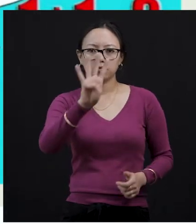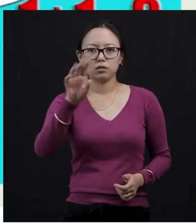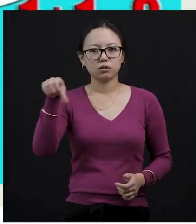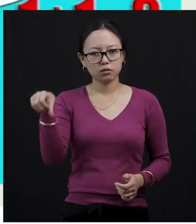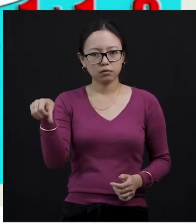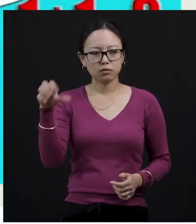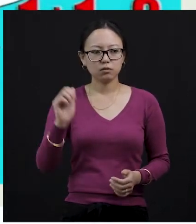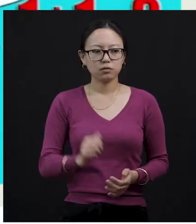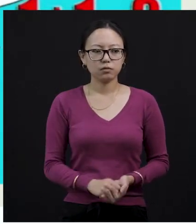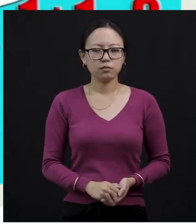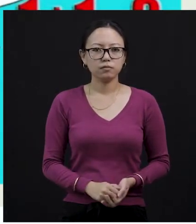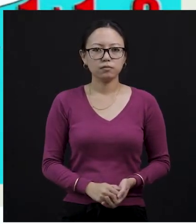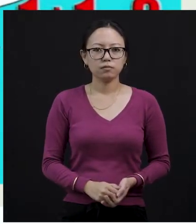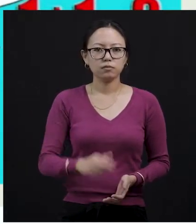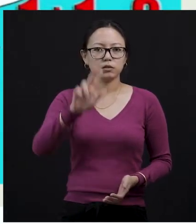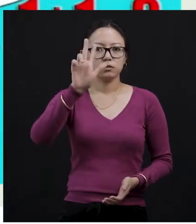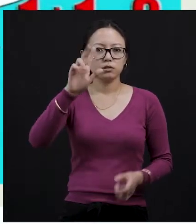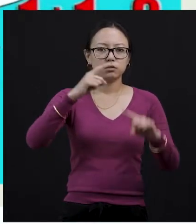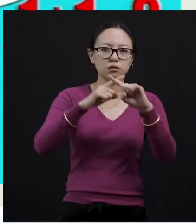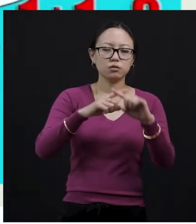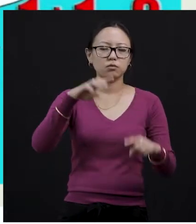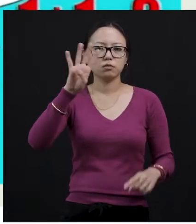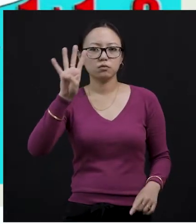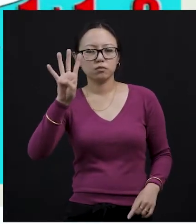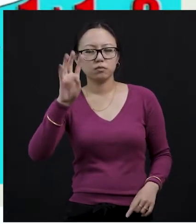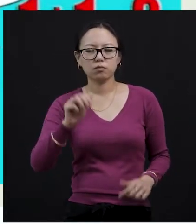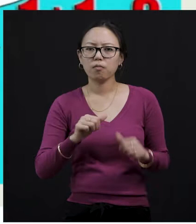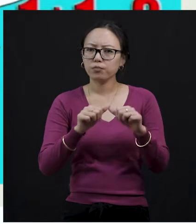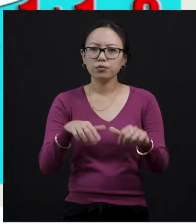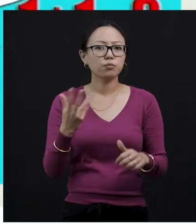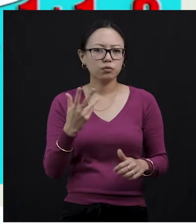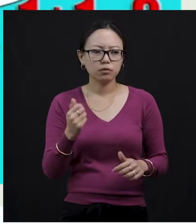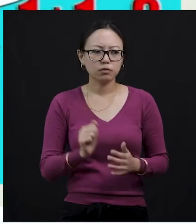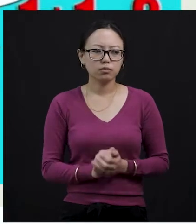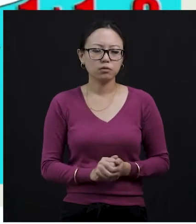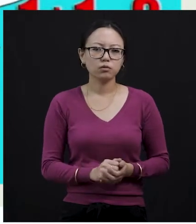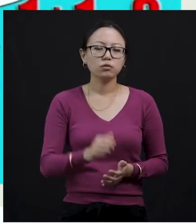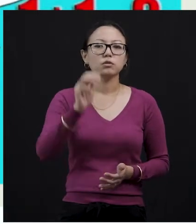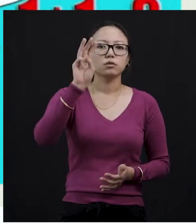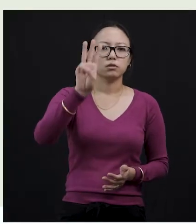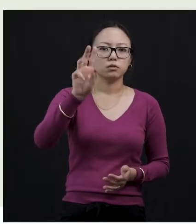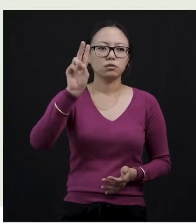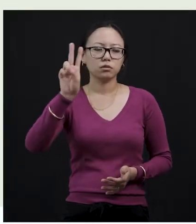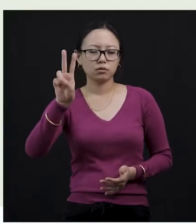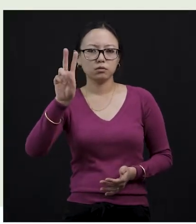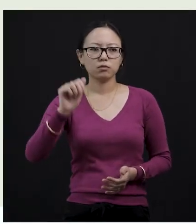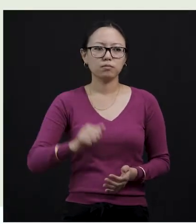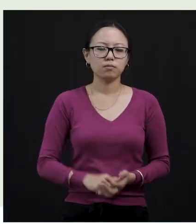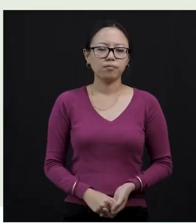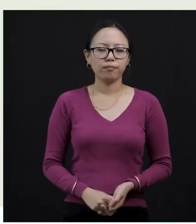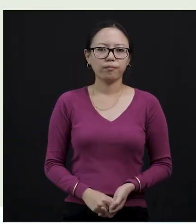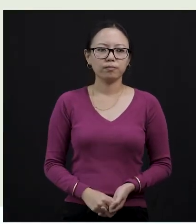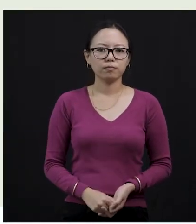49, right? Then we have 8 into 4, how much it is? 32, right?